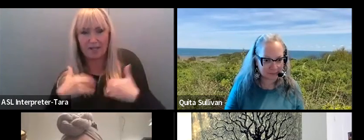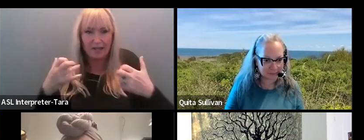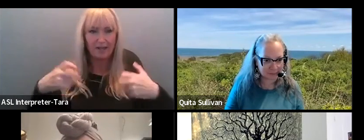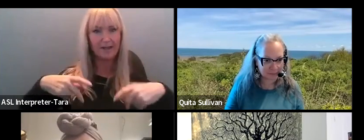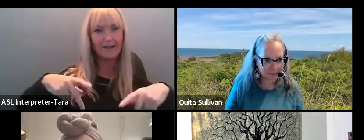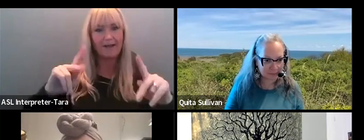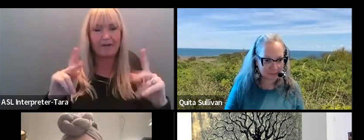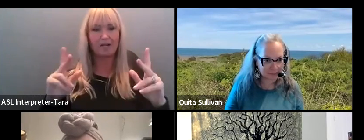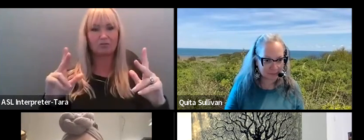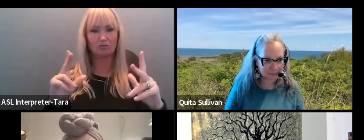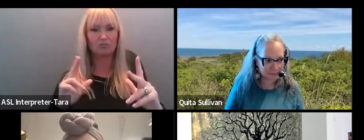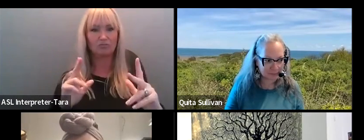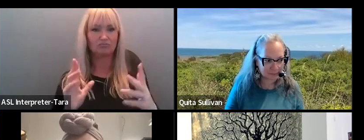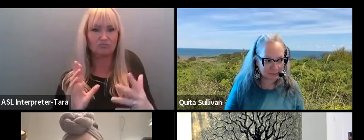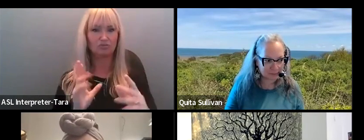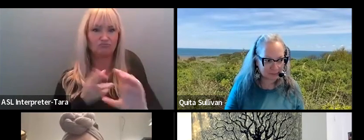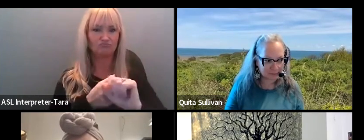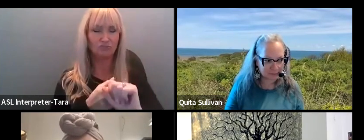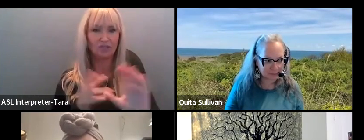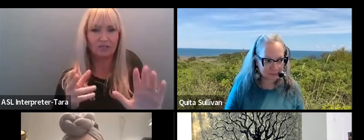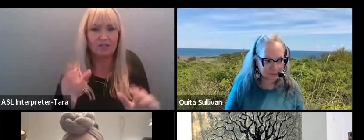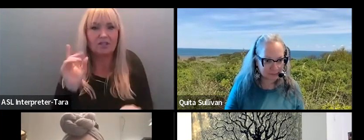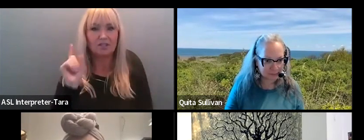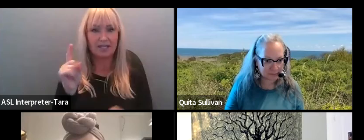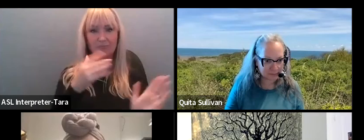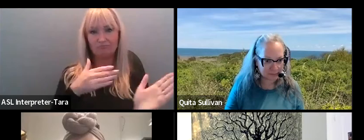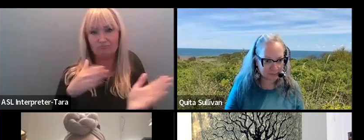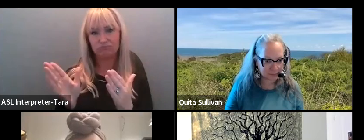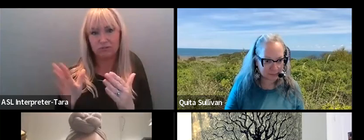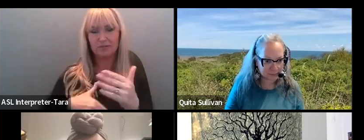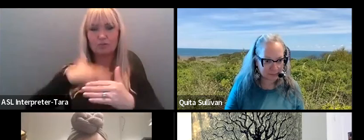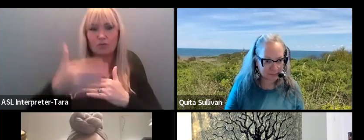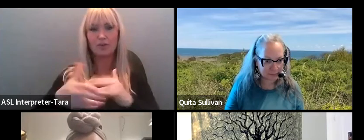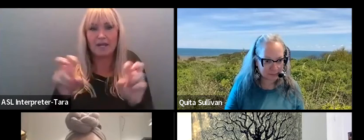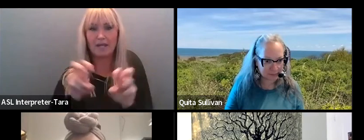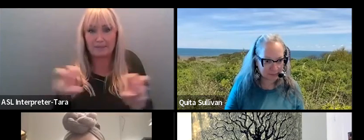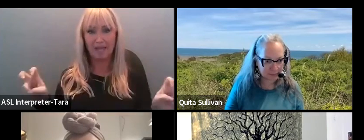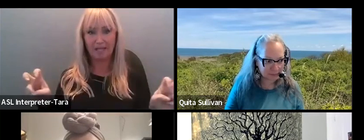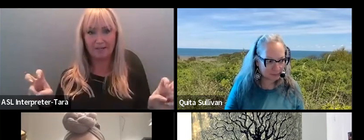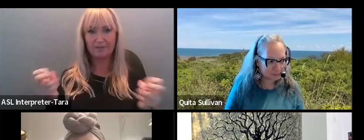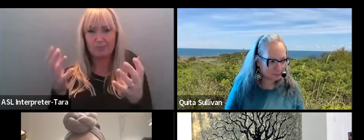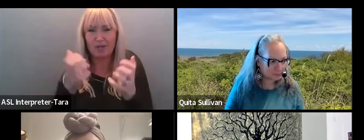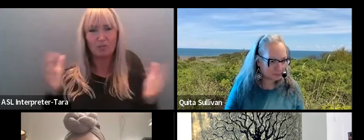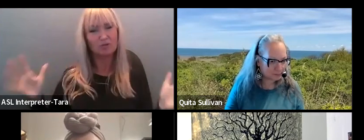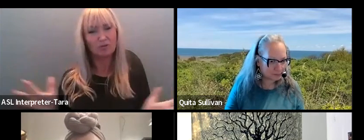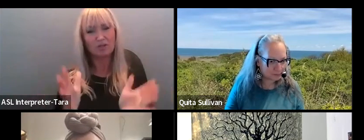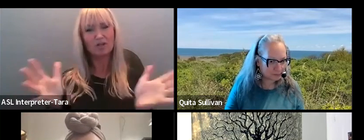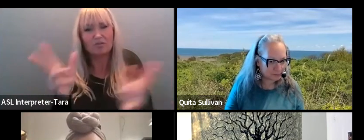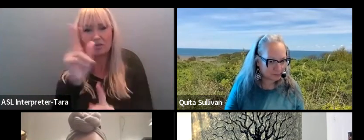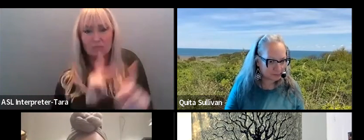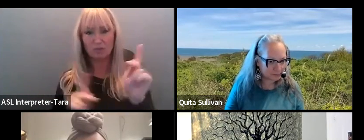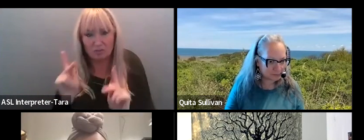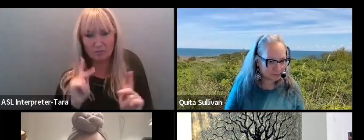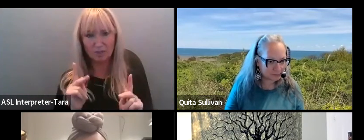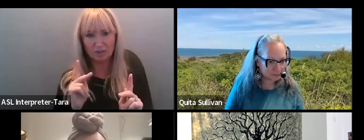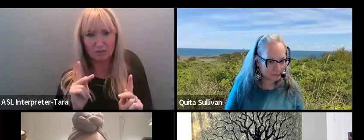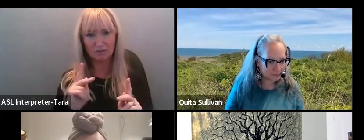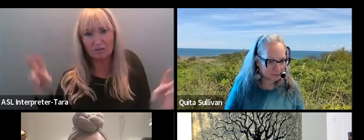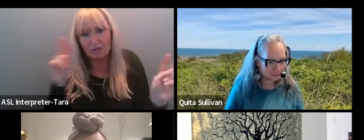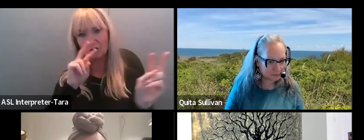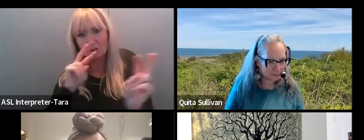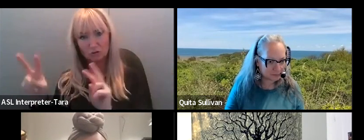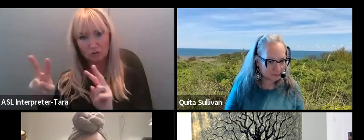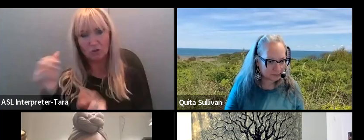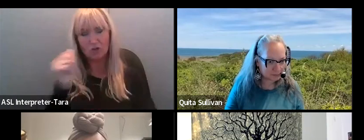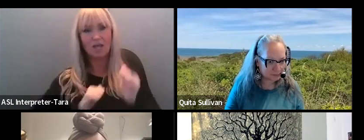test and such. So we are going to have to shift gears to our next panel, but I did want to encourage folks to look in HOOVA at the